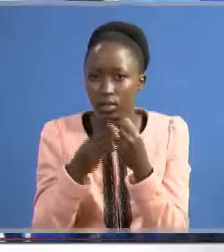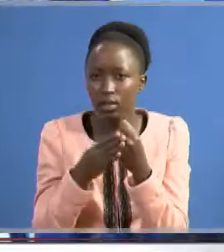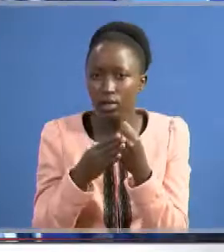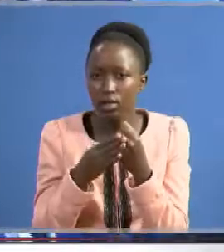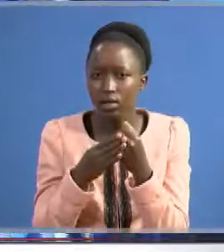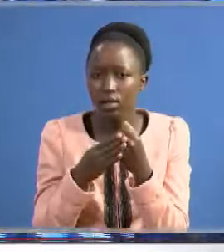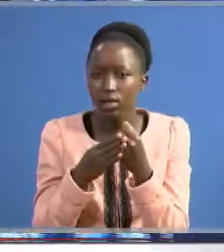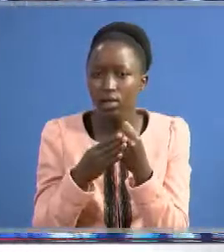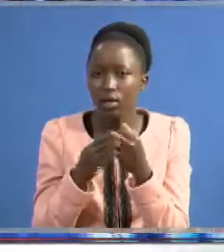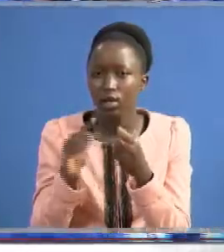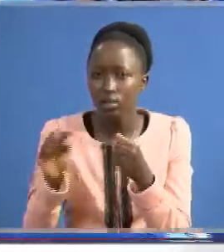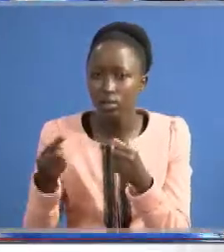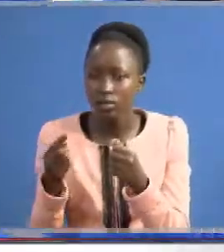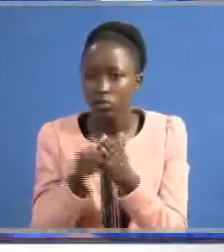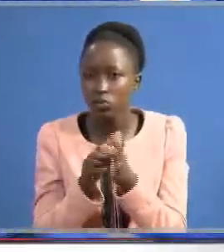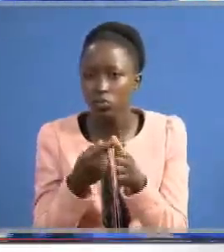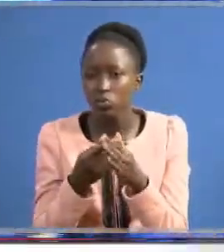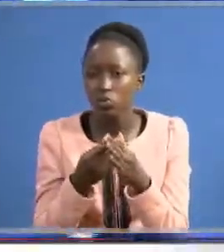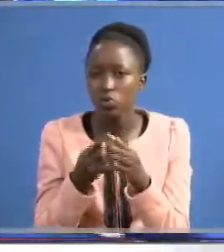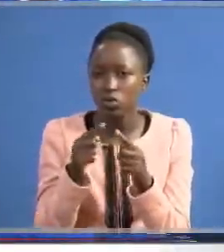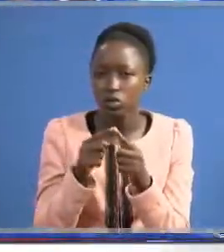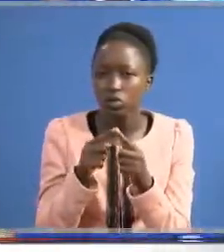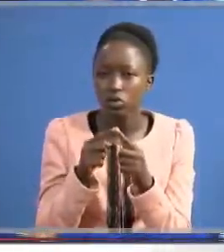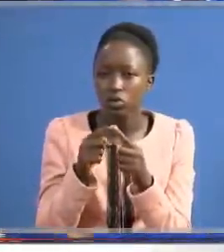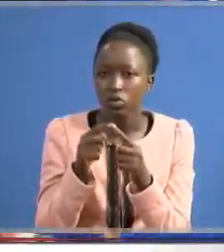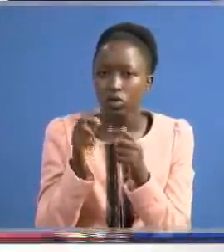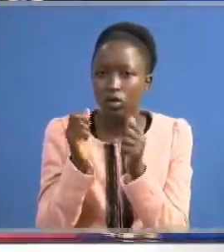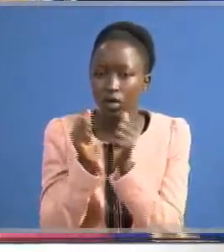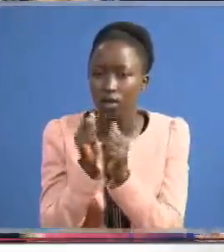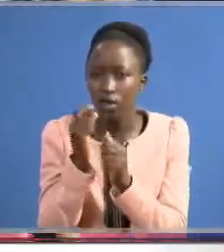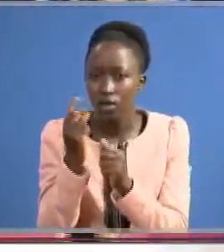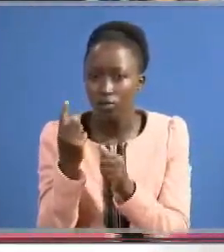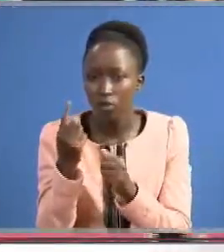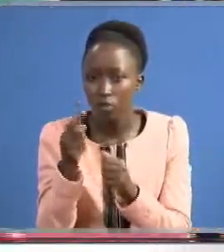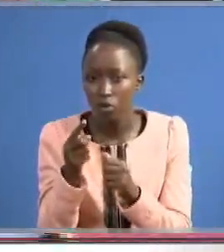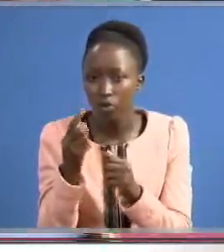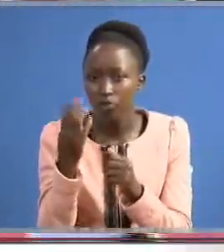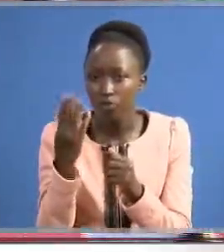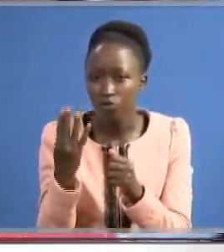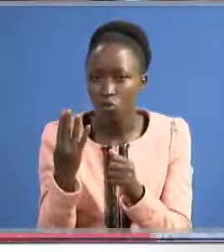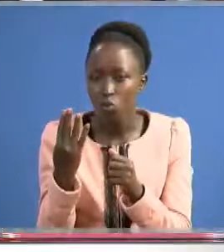109,189 students in 2012, to 11.4 billion shillings for